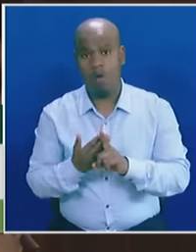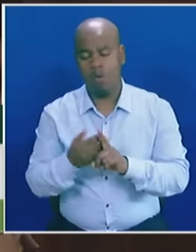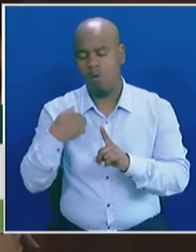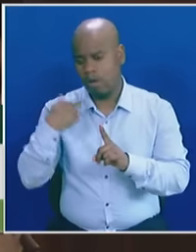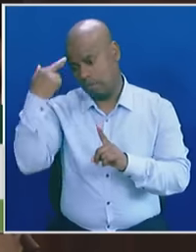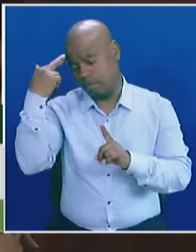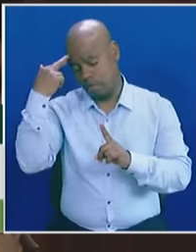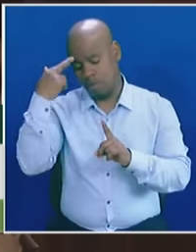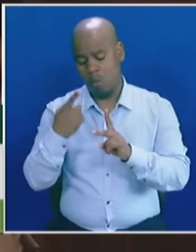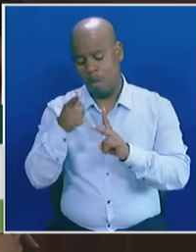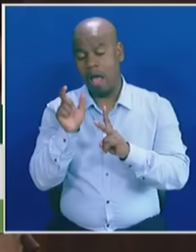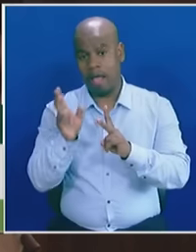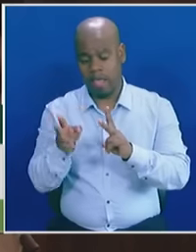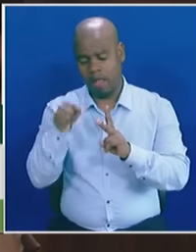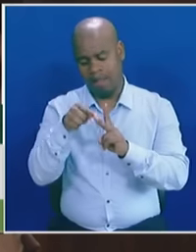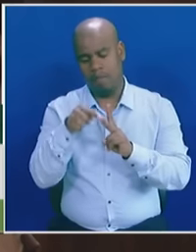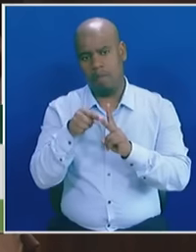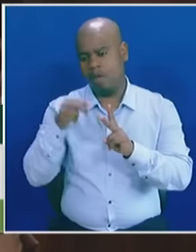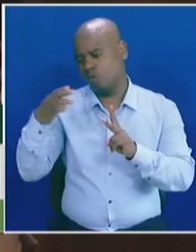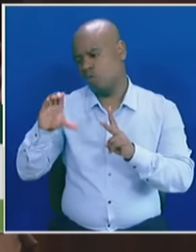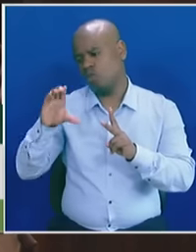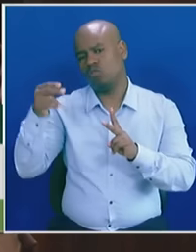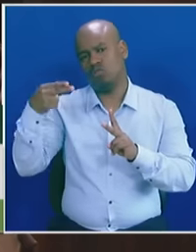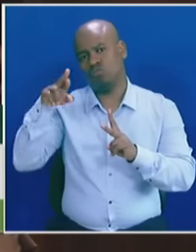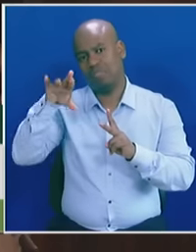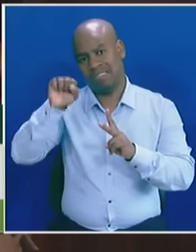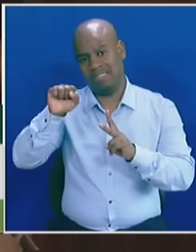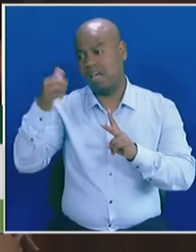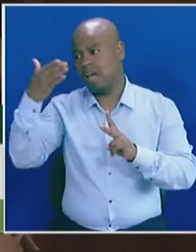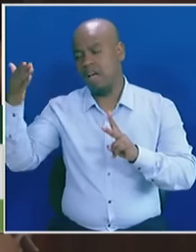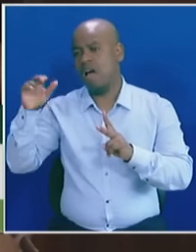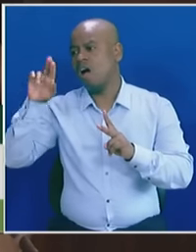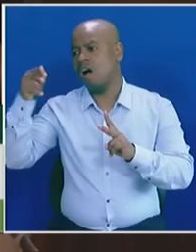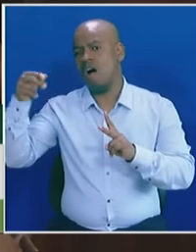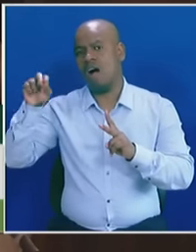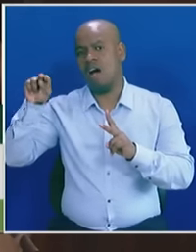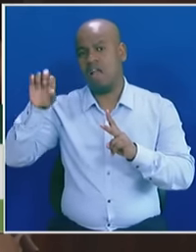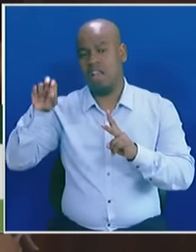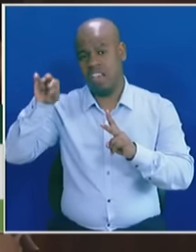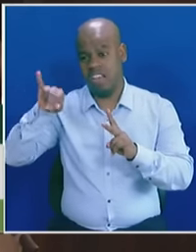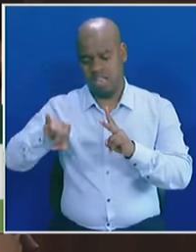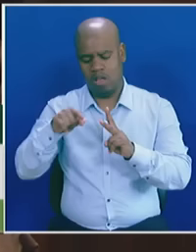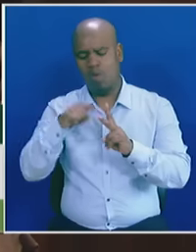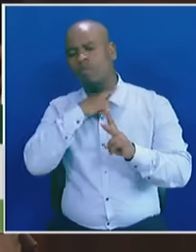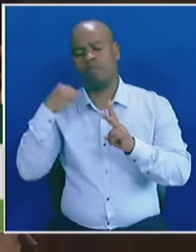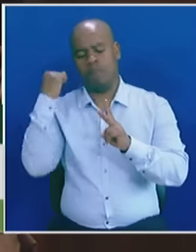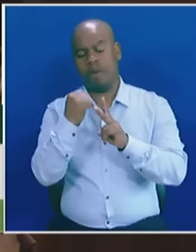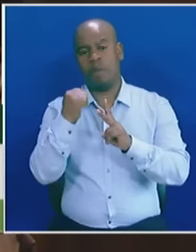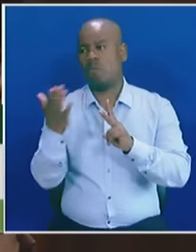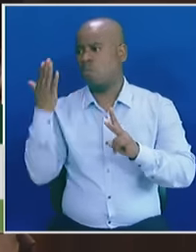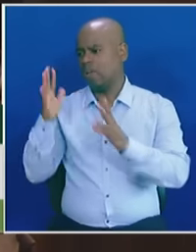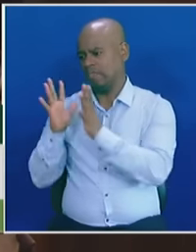Chris Hani, who was killed by a rabid racist on the 10th of April